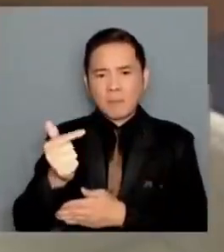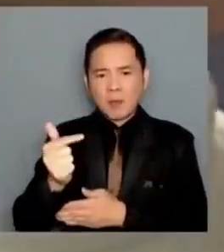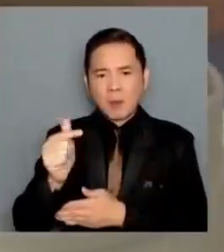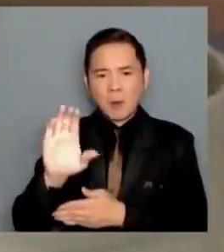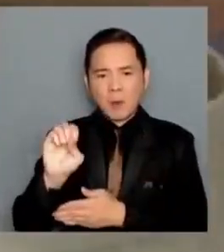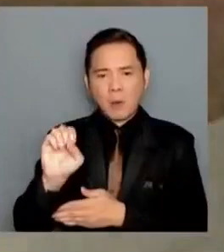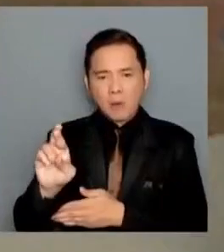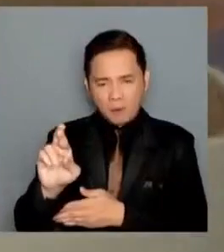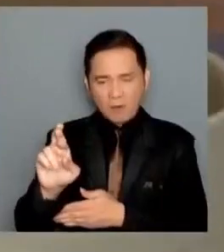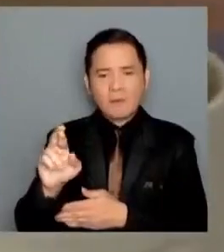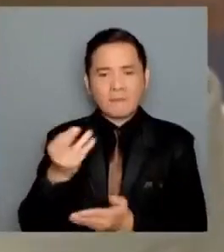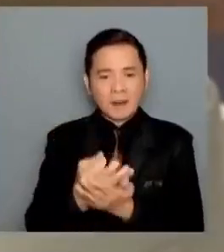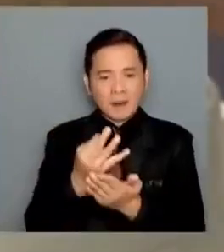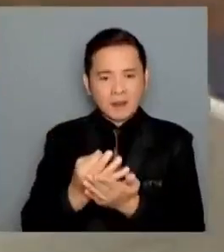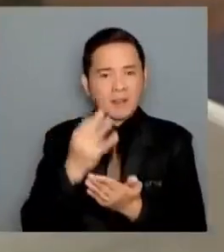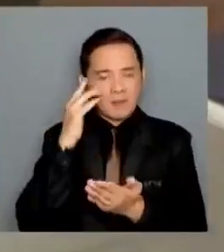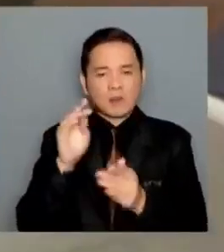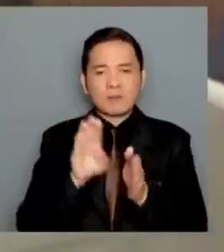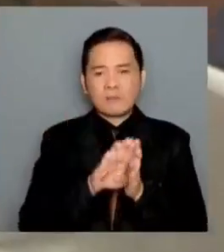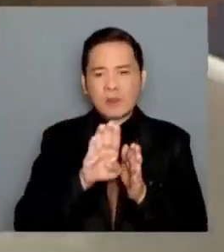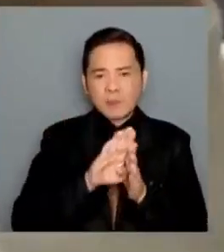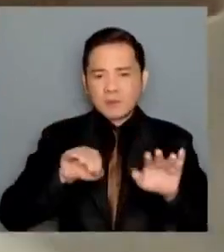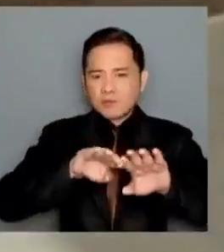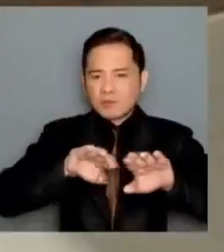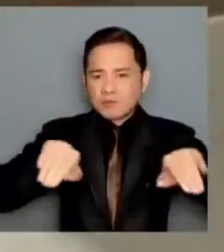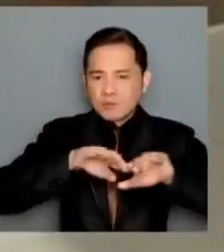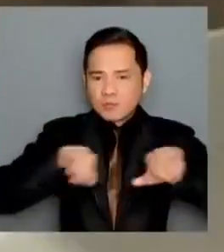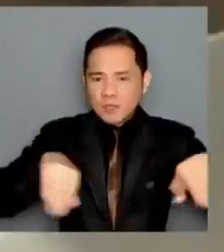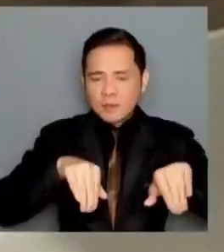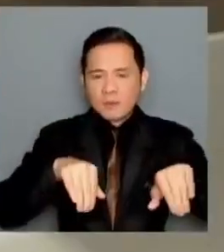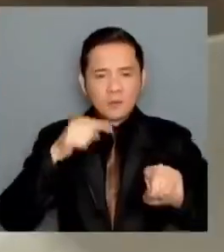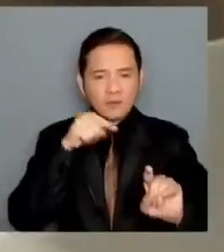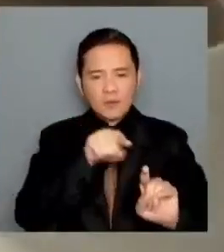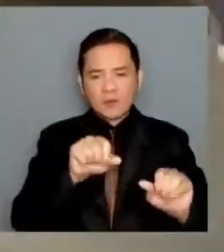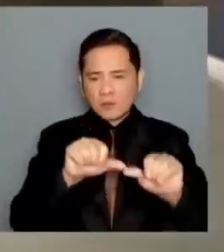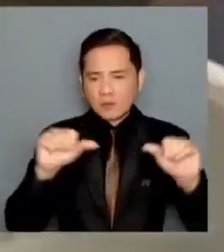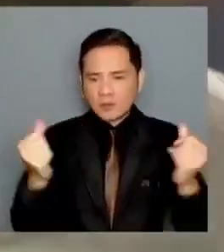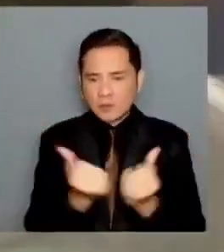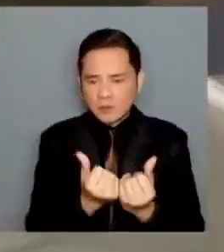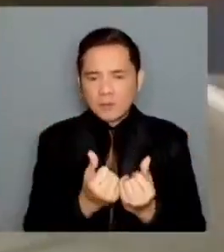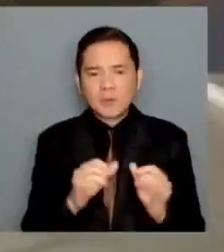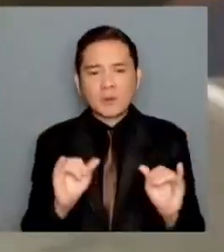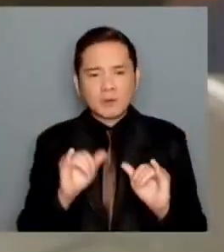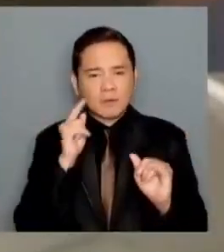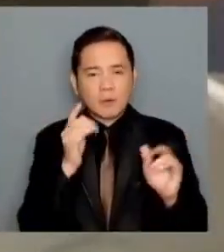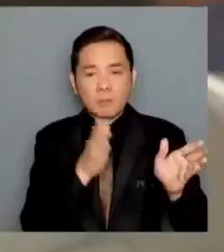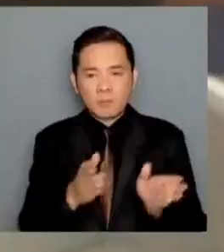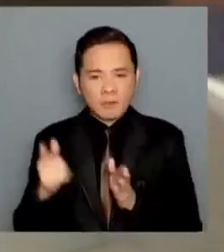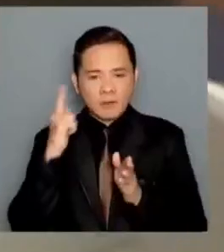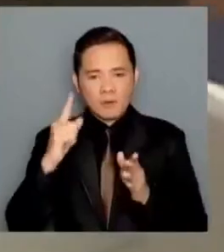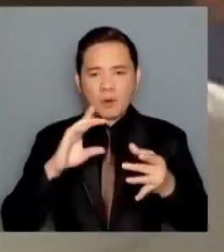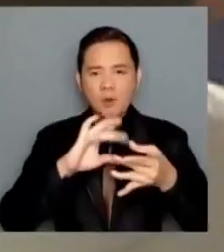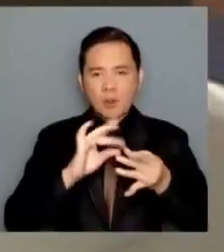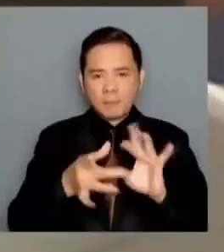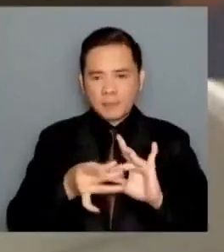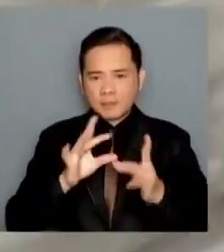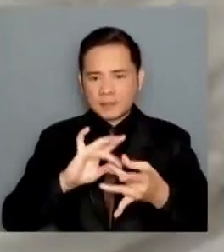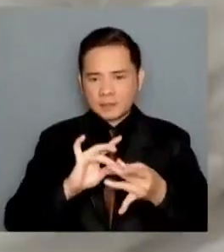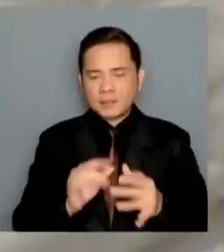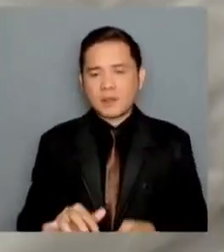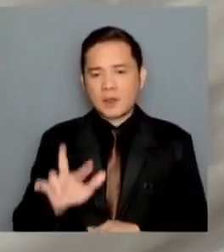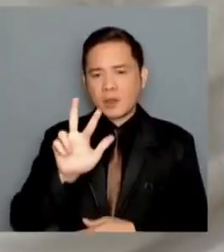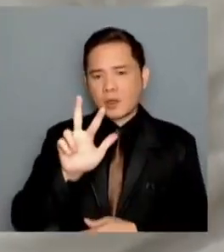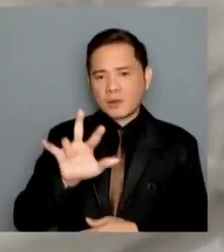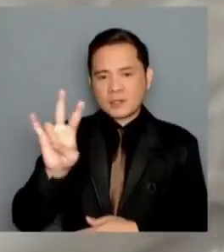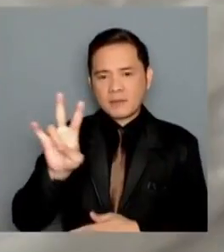swimmers under the Philippine Amateur Swimmers Association in preparation for the Olympics. 37 million was directly disbursed